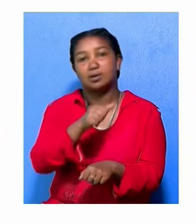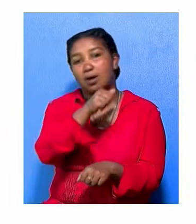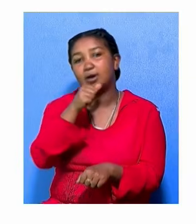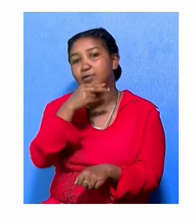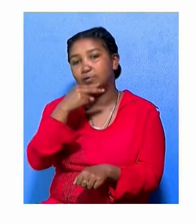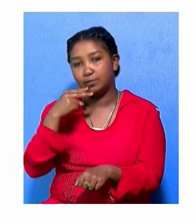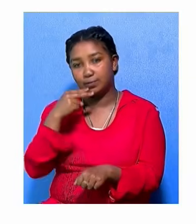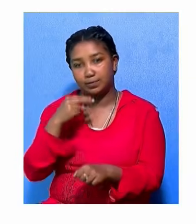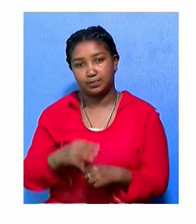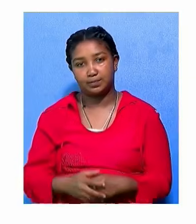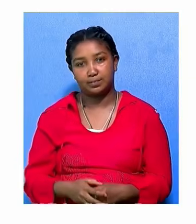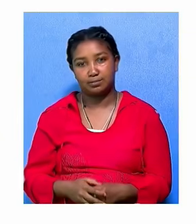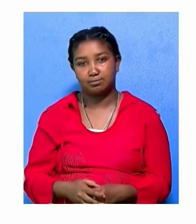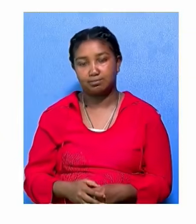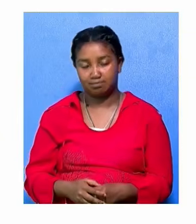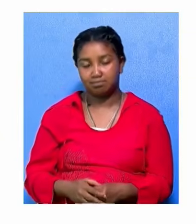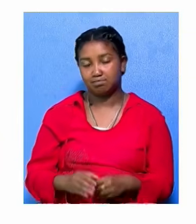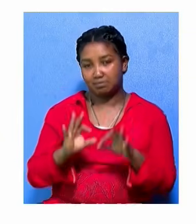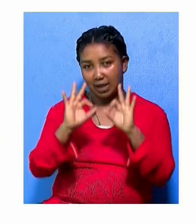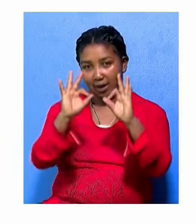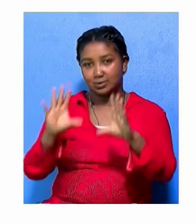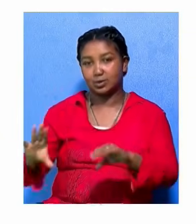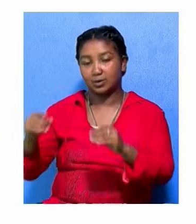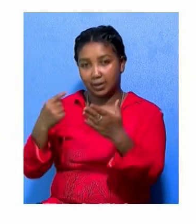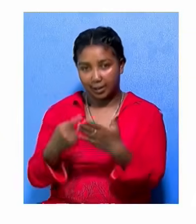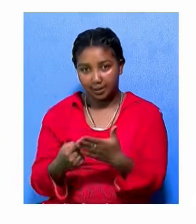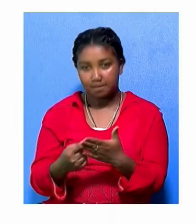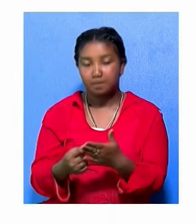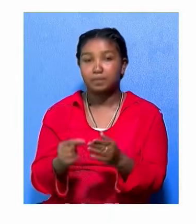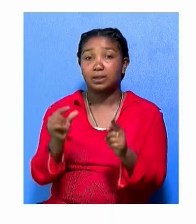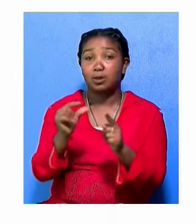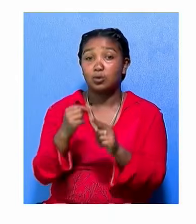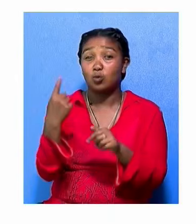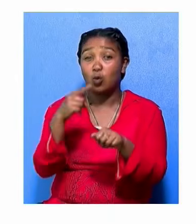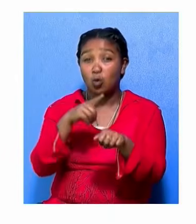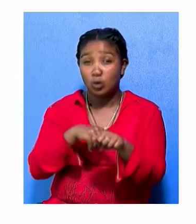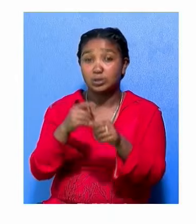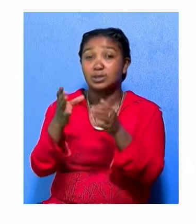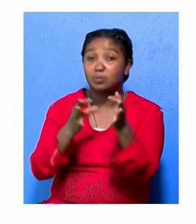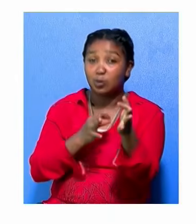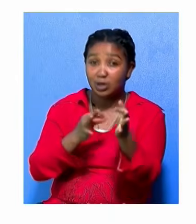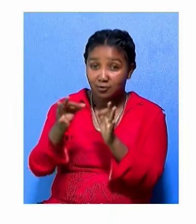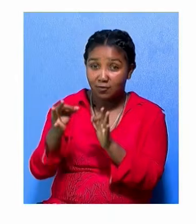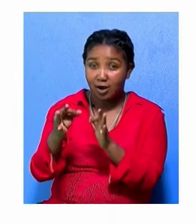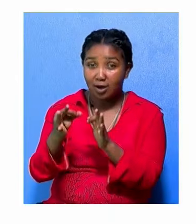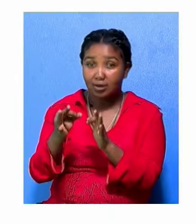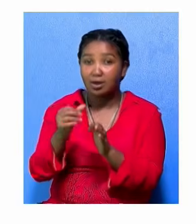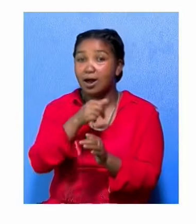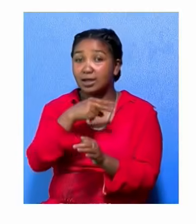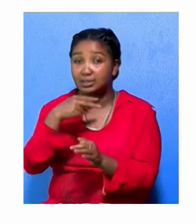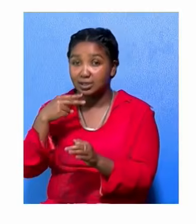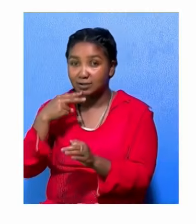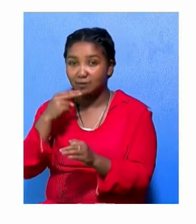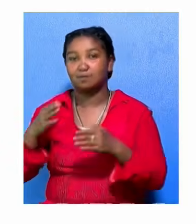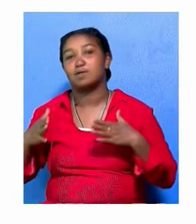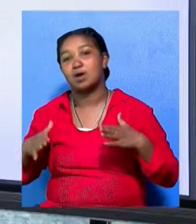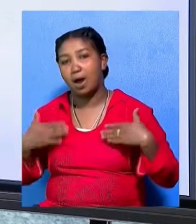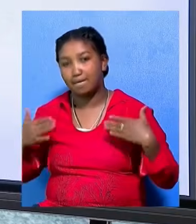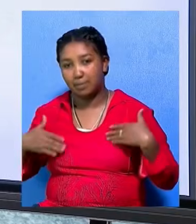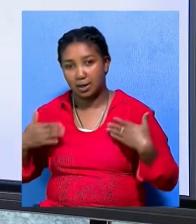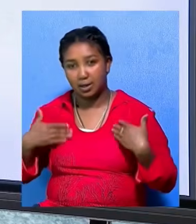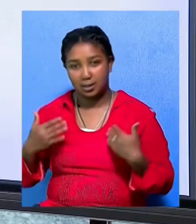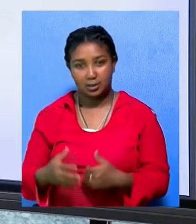adverb. Nice, student. So here, the word always just modifying the adjective happy.